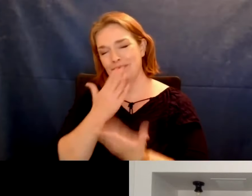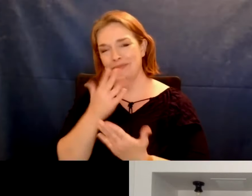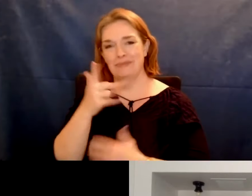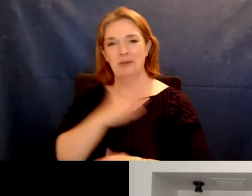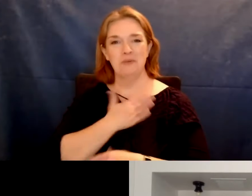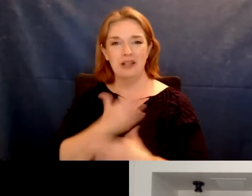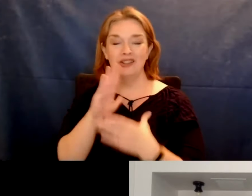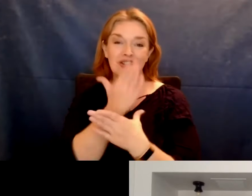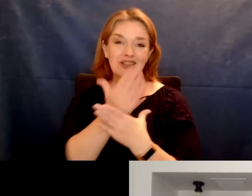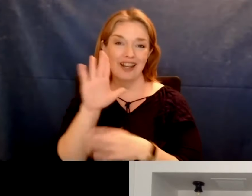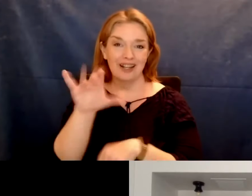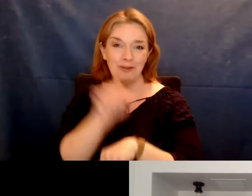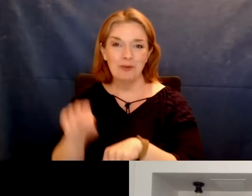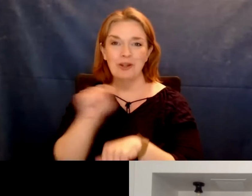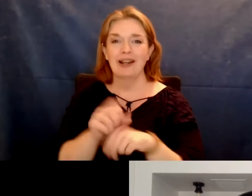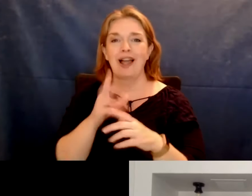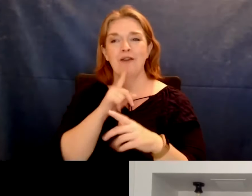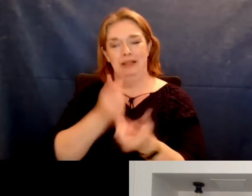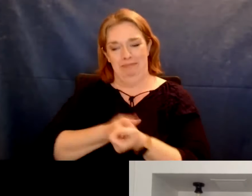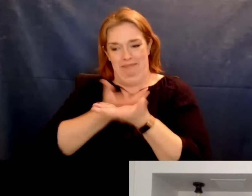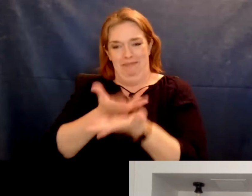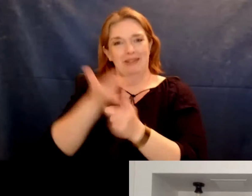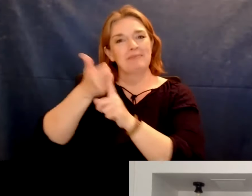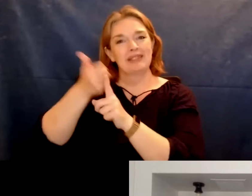of his work and so much of himself throughout this time.